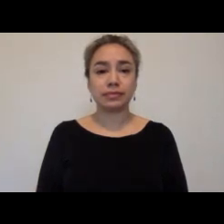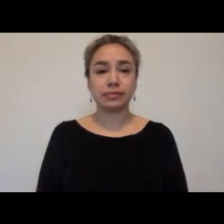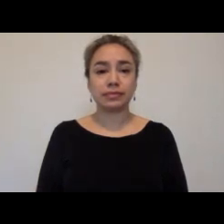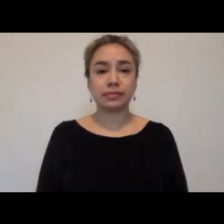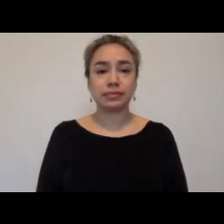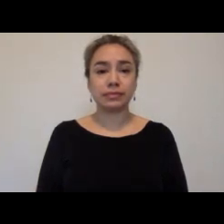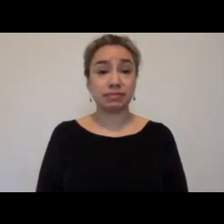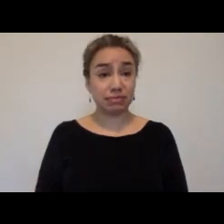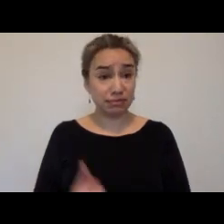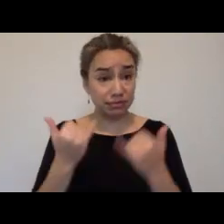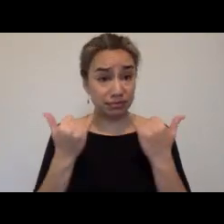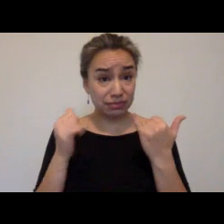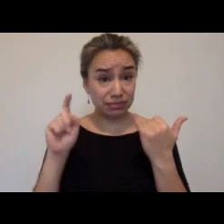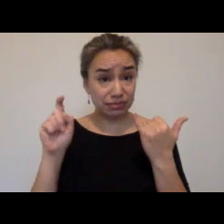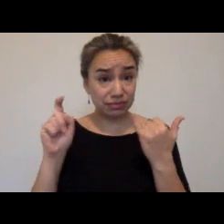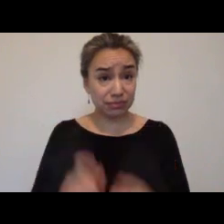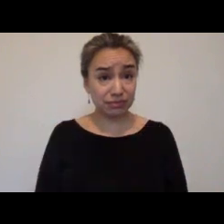How about now?